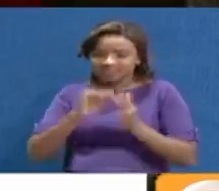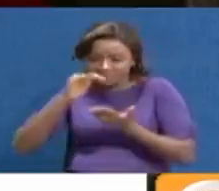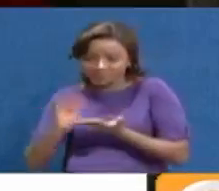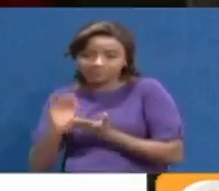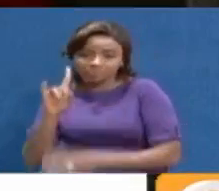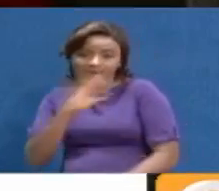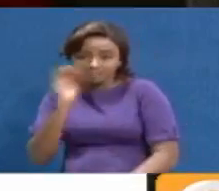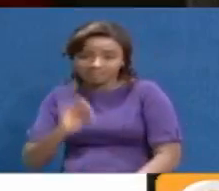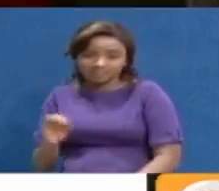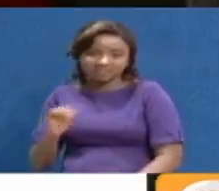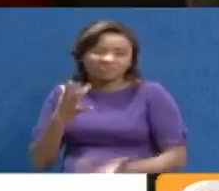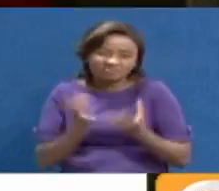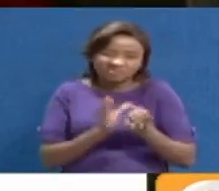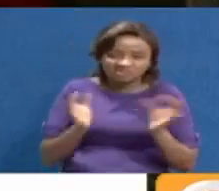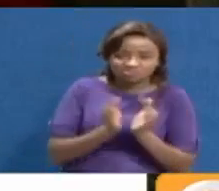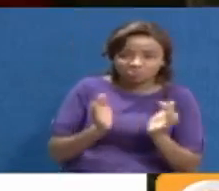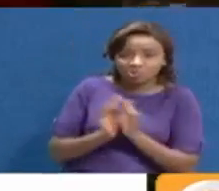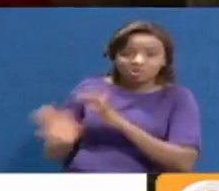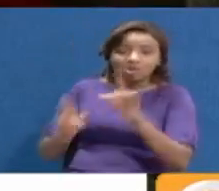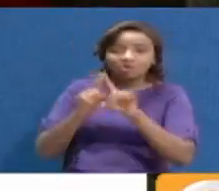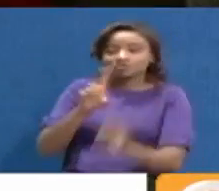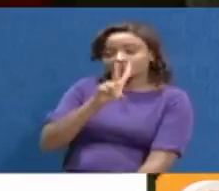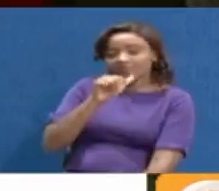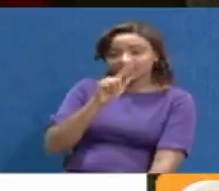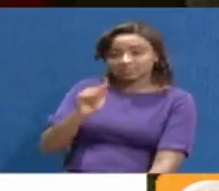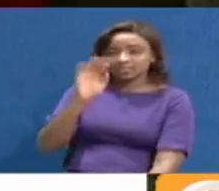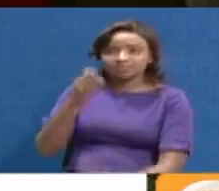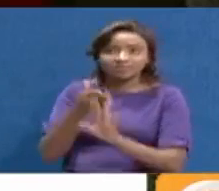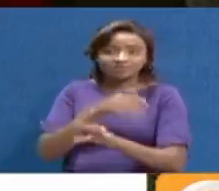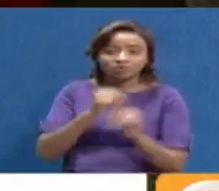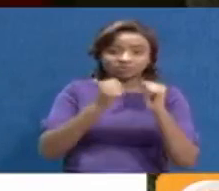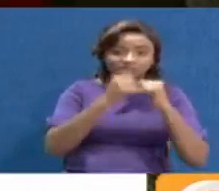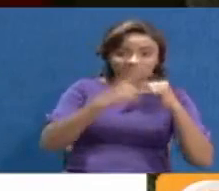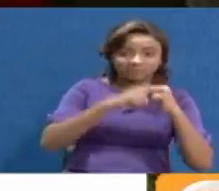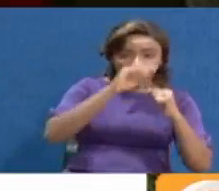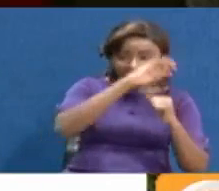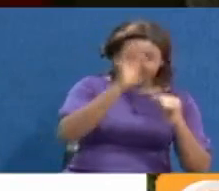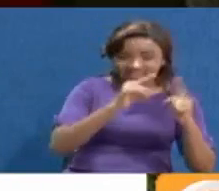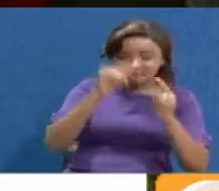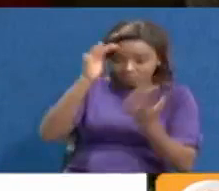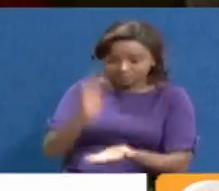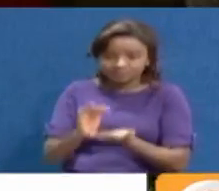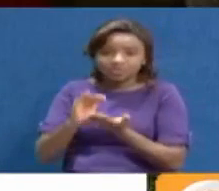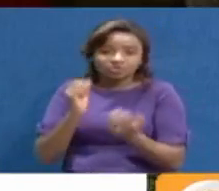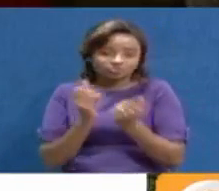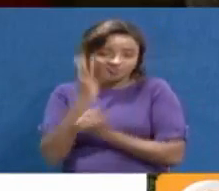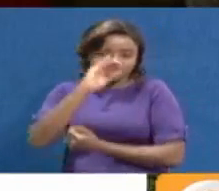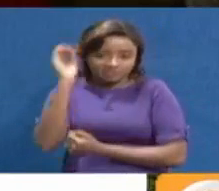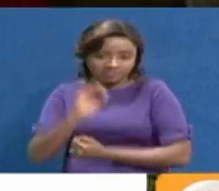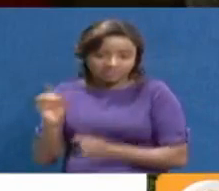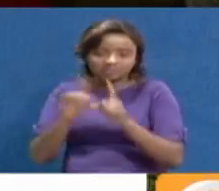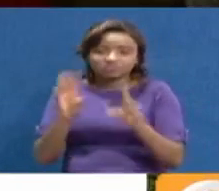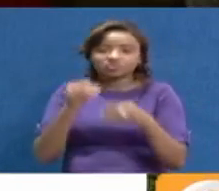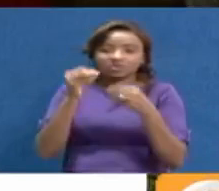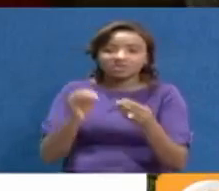and also it was to reduce VAT from 16% to 14%, and to give tax relief,